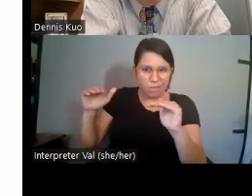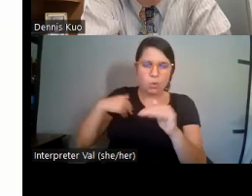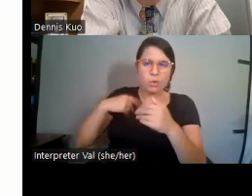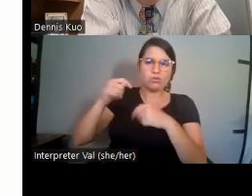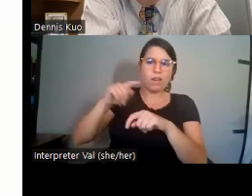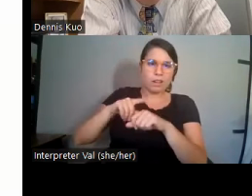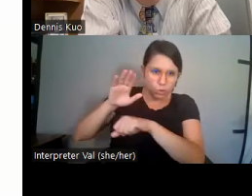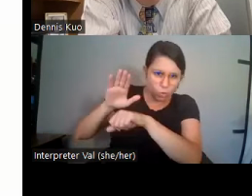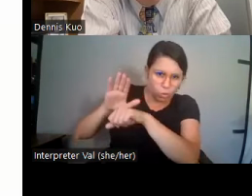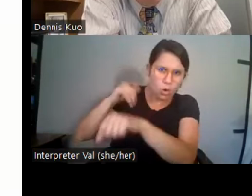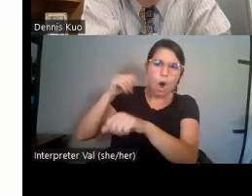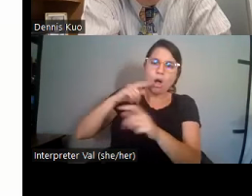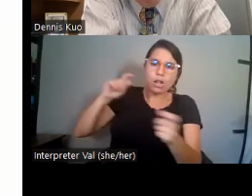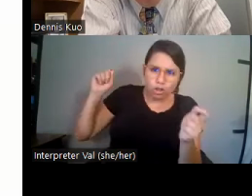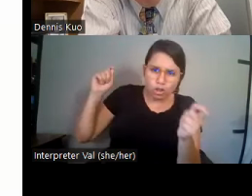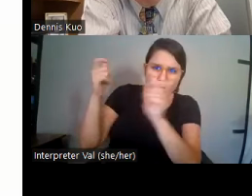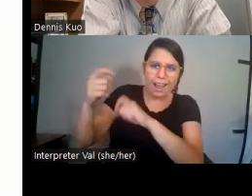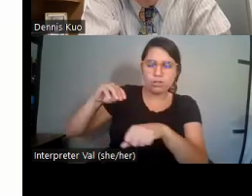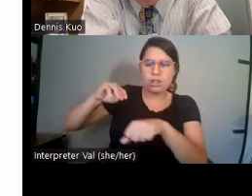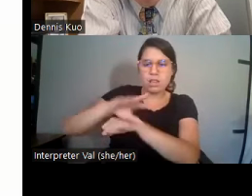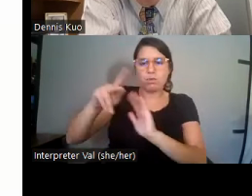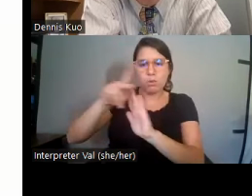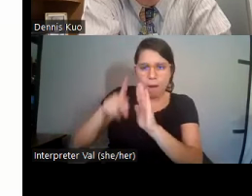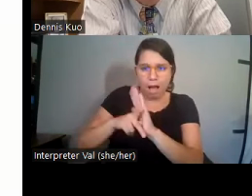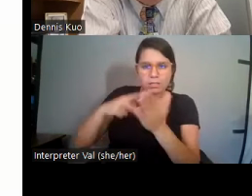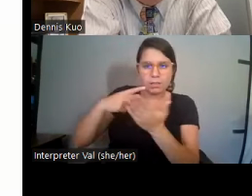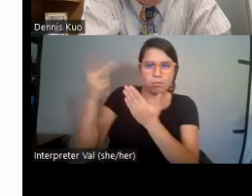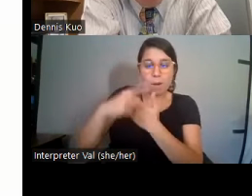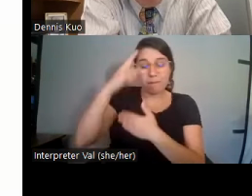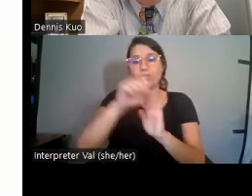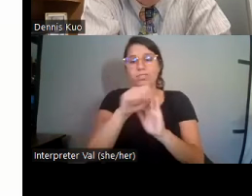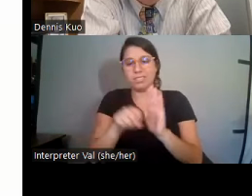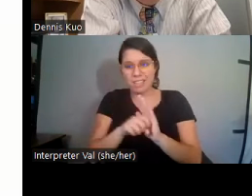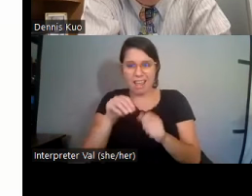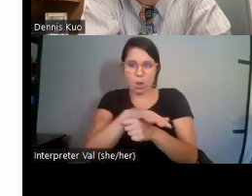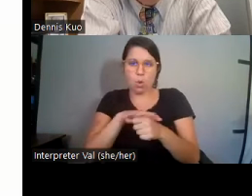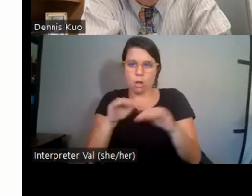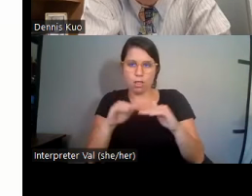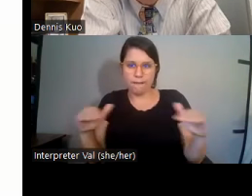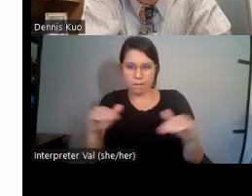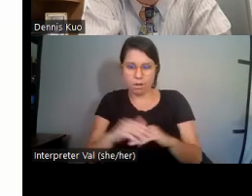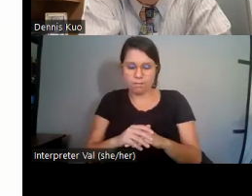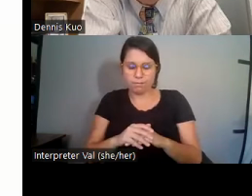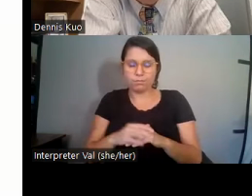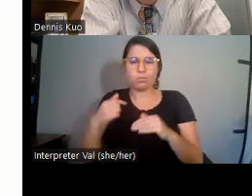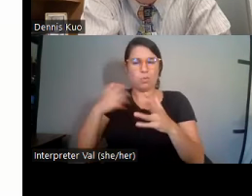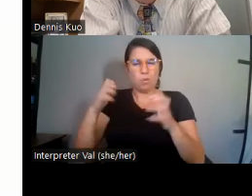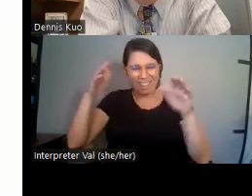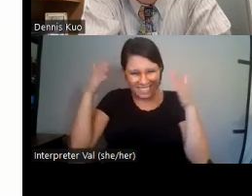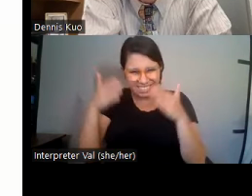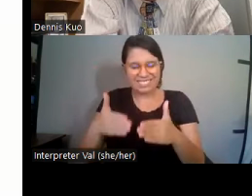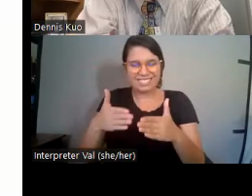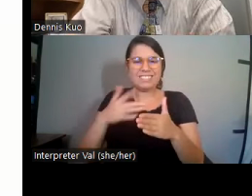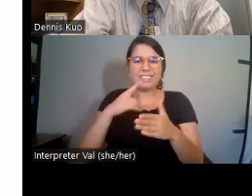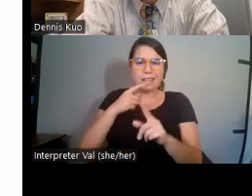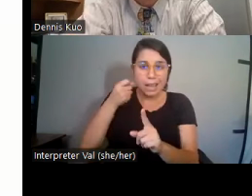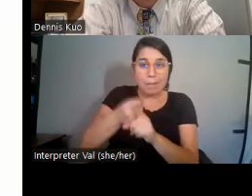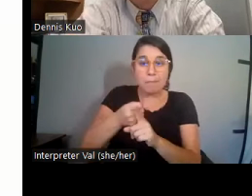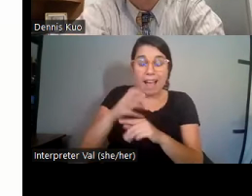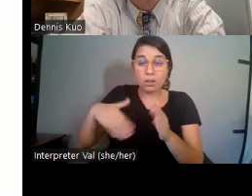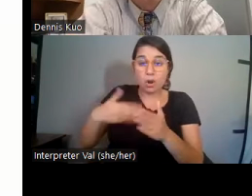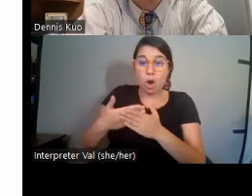influence policies and programs at the state and local level. It is a call to address the upstream and downstream factors